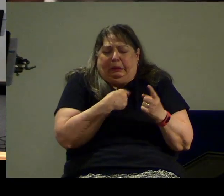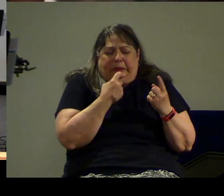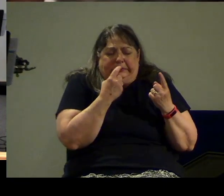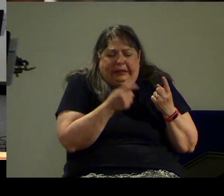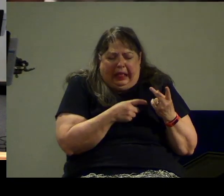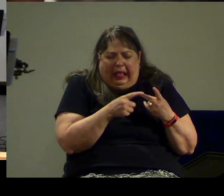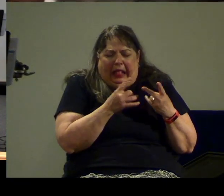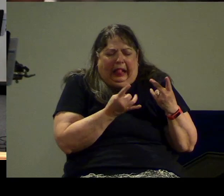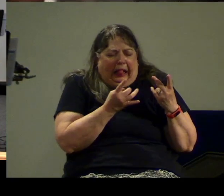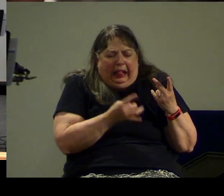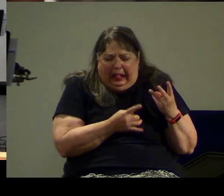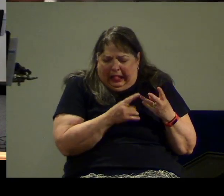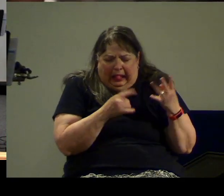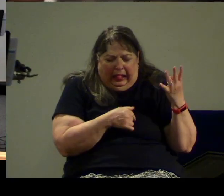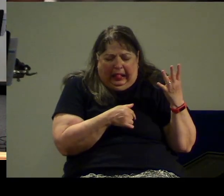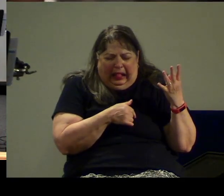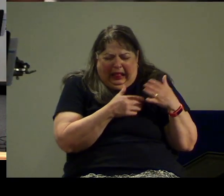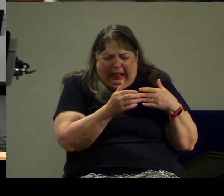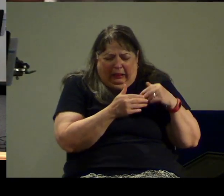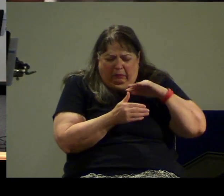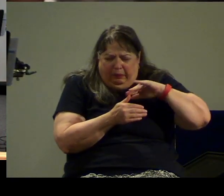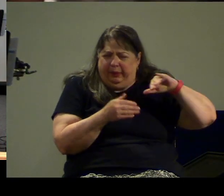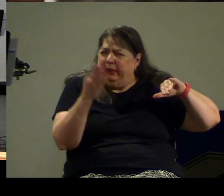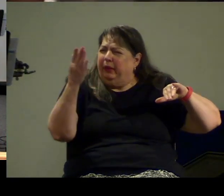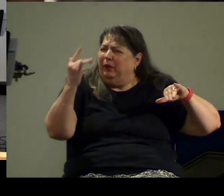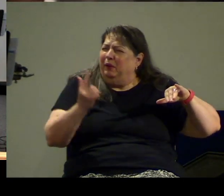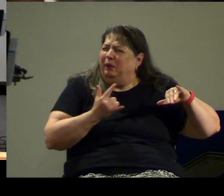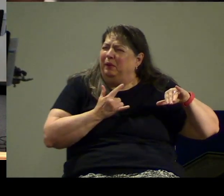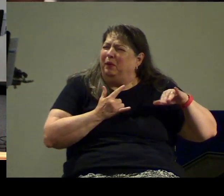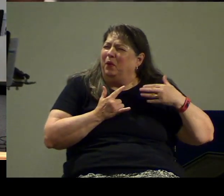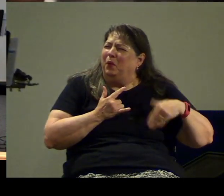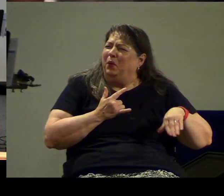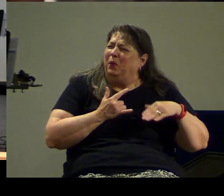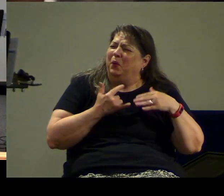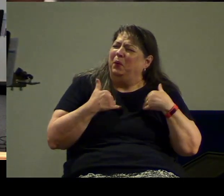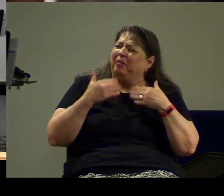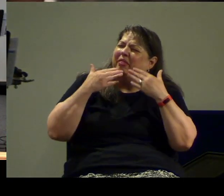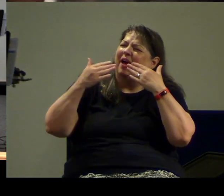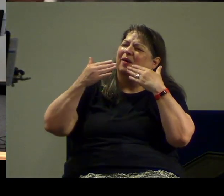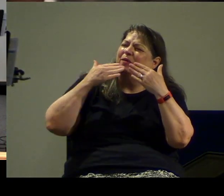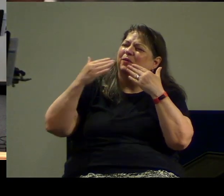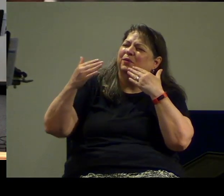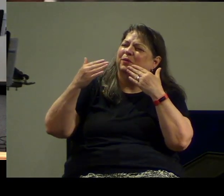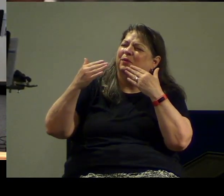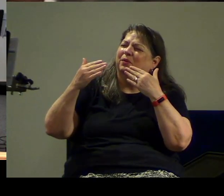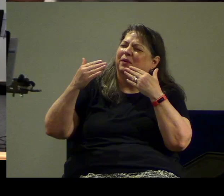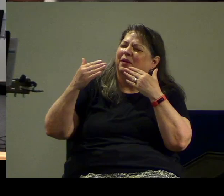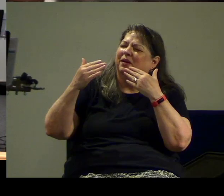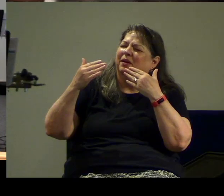are. We are so grateful and honored